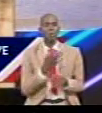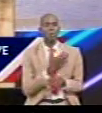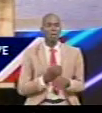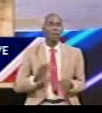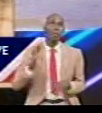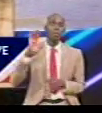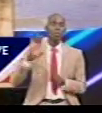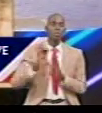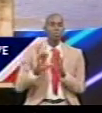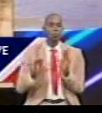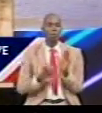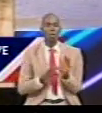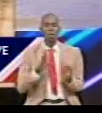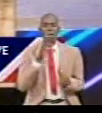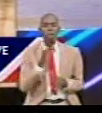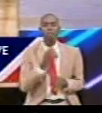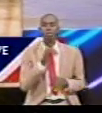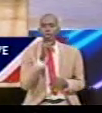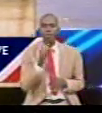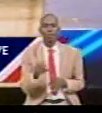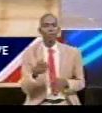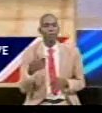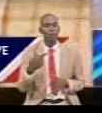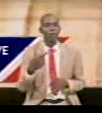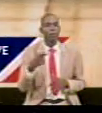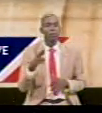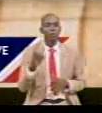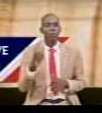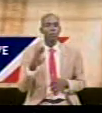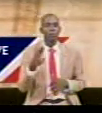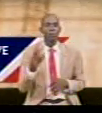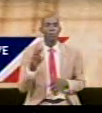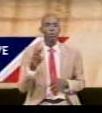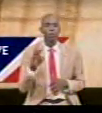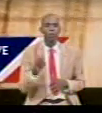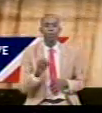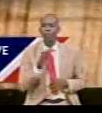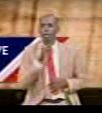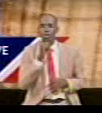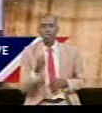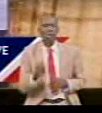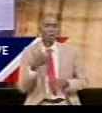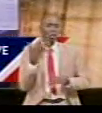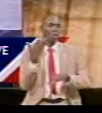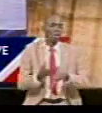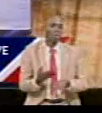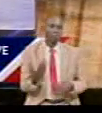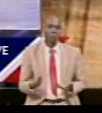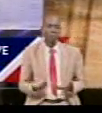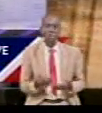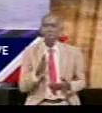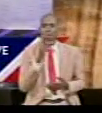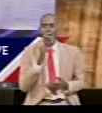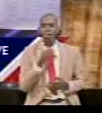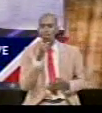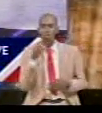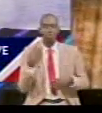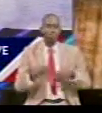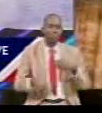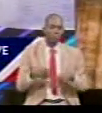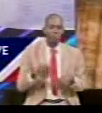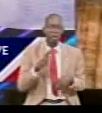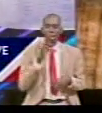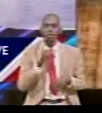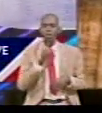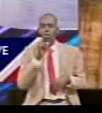his commandments are not grievous. They are not irksome. They are not giving us any